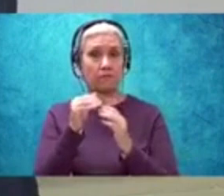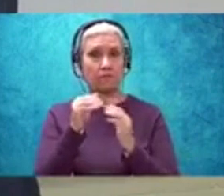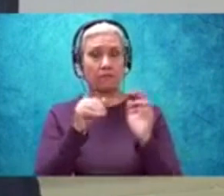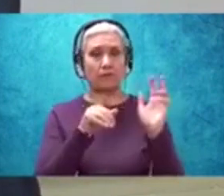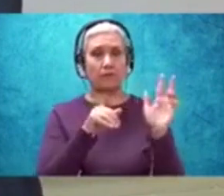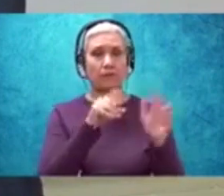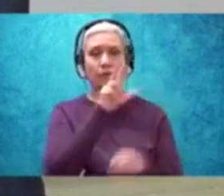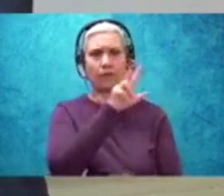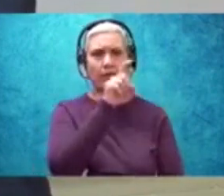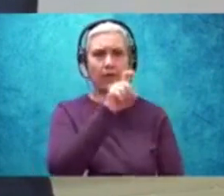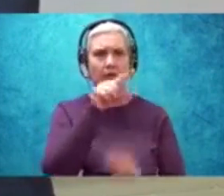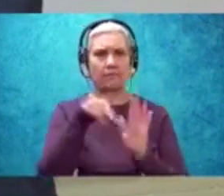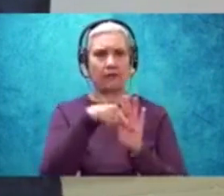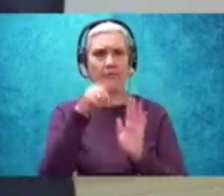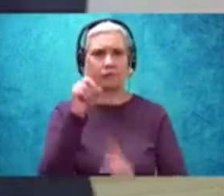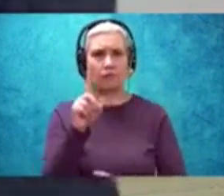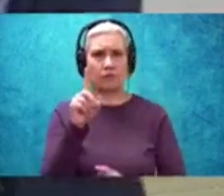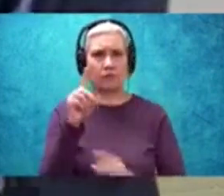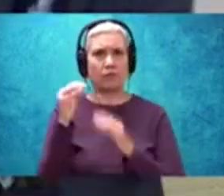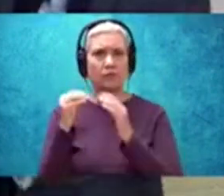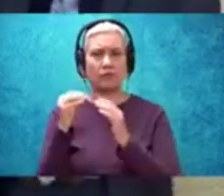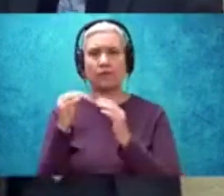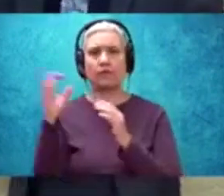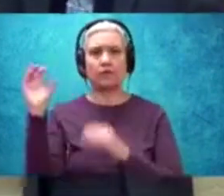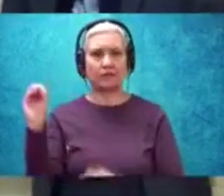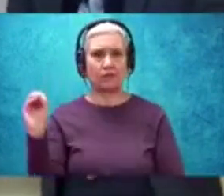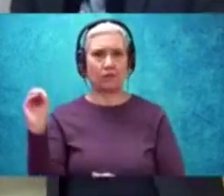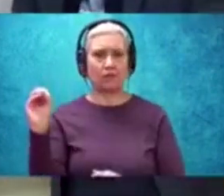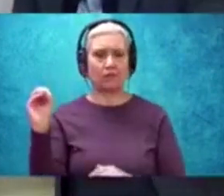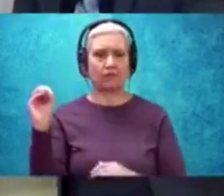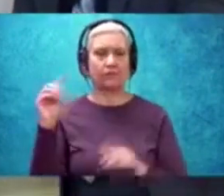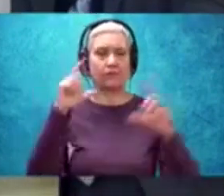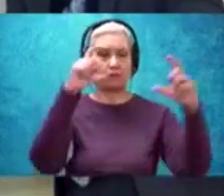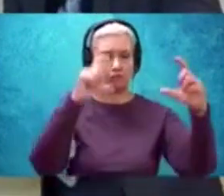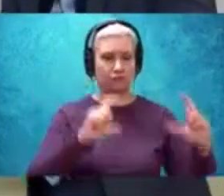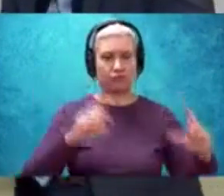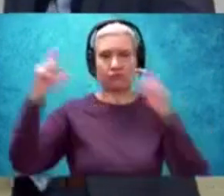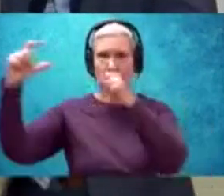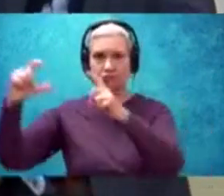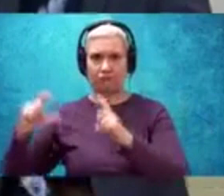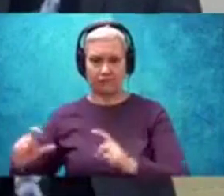3x minus 1 is equal to 0, and we can solve each of those quantities